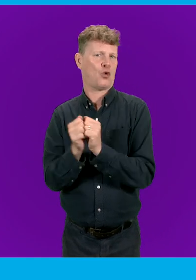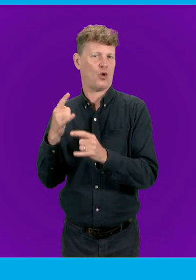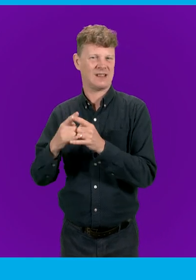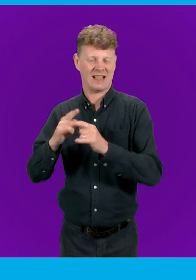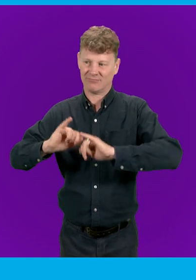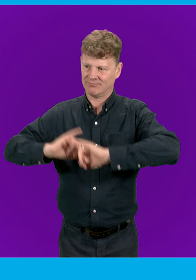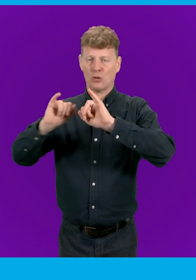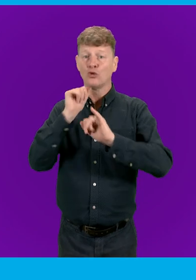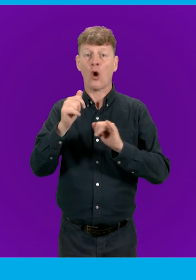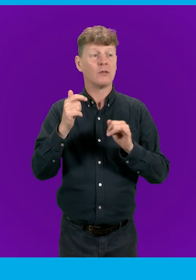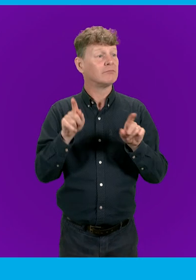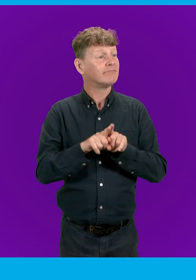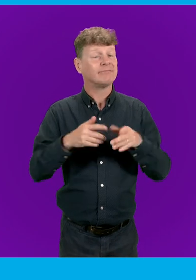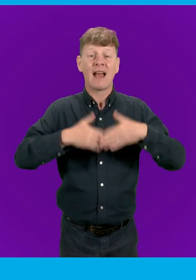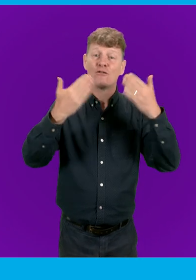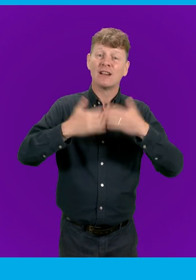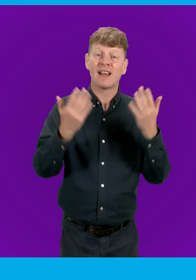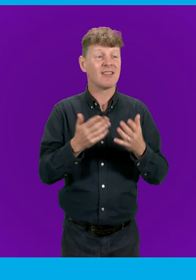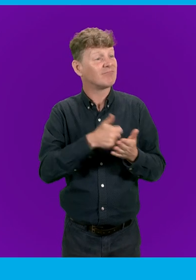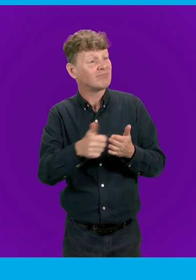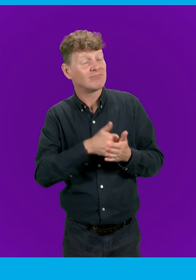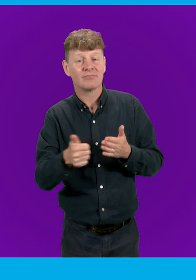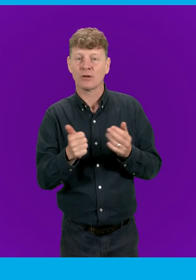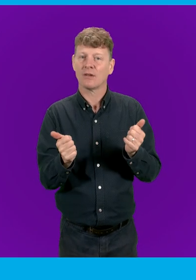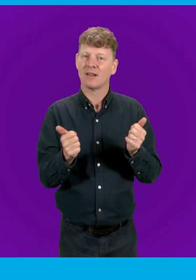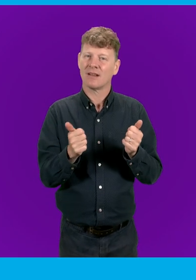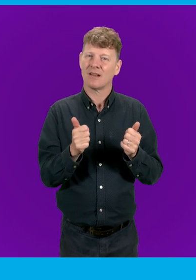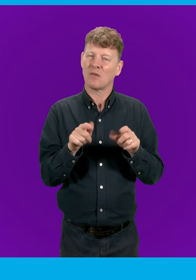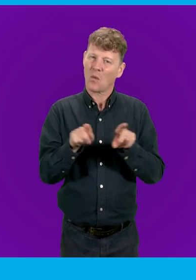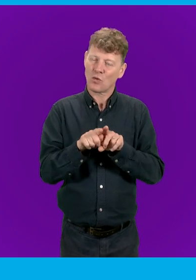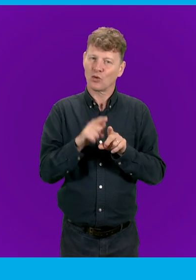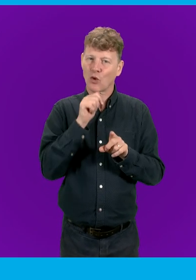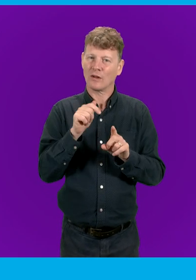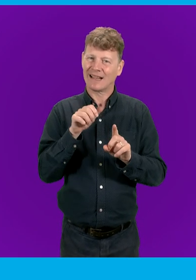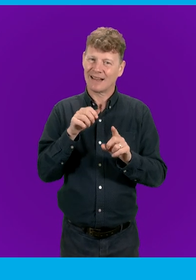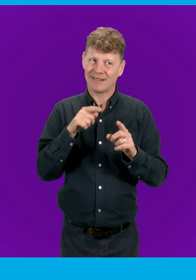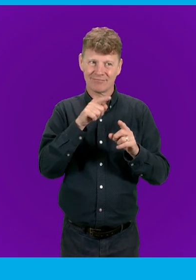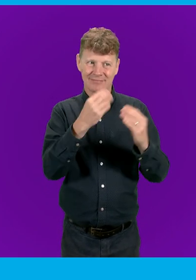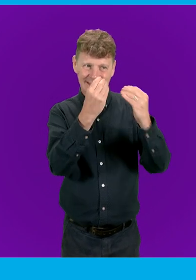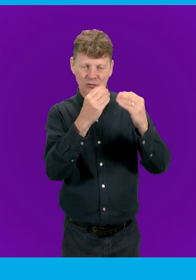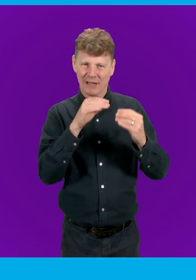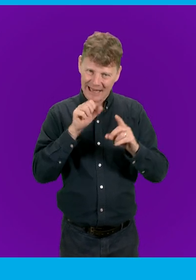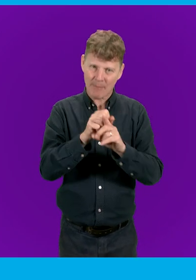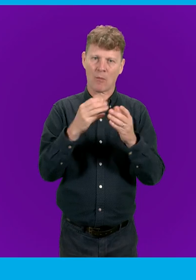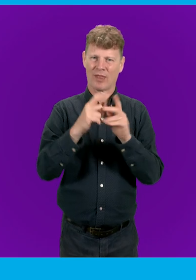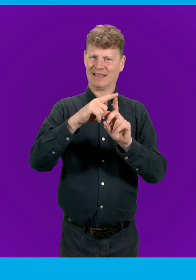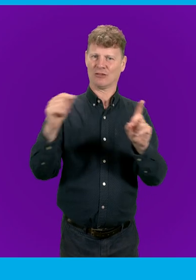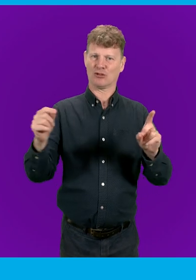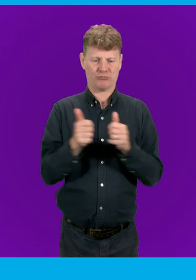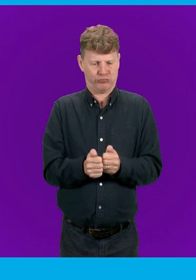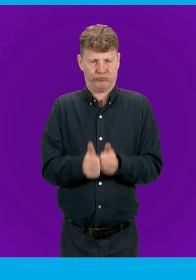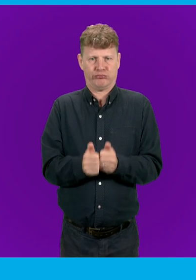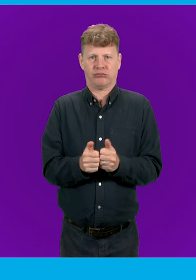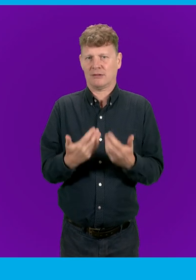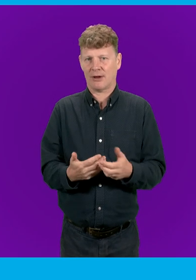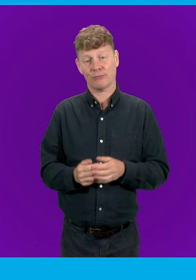day-to-day negotiation of consent, and then potentially not keeping up with the digital age and what influences young people now. It's really